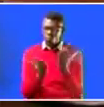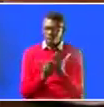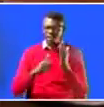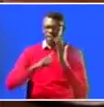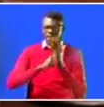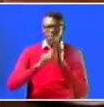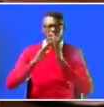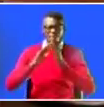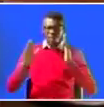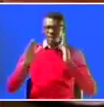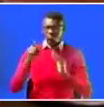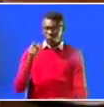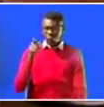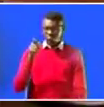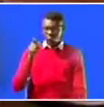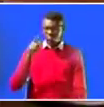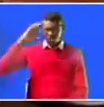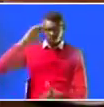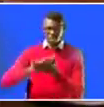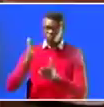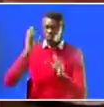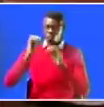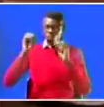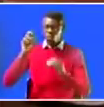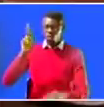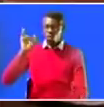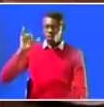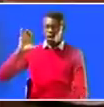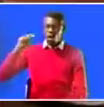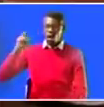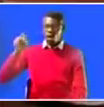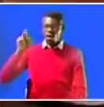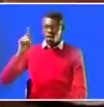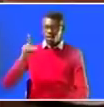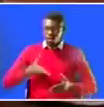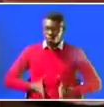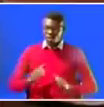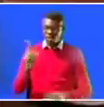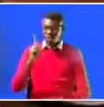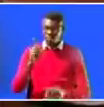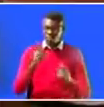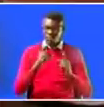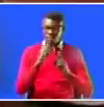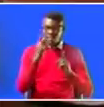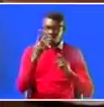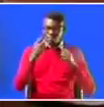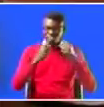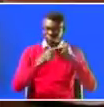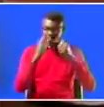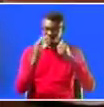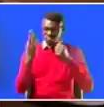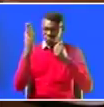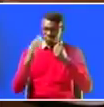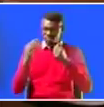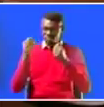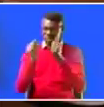atheists, Richard Dawkins, was coincidentally born here in Nairobi on the 26th of March